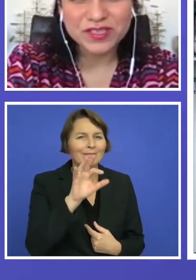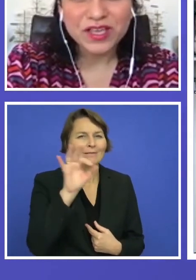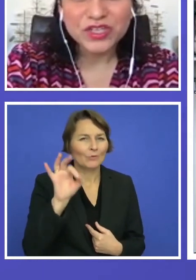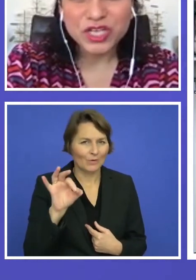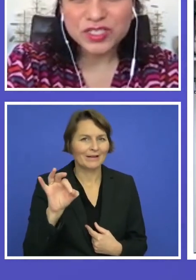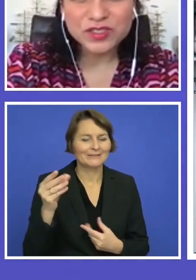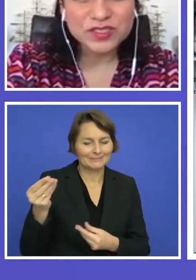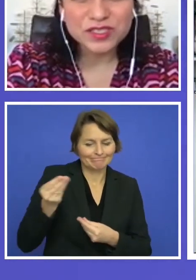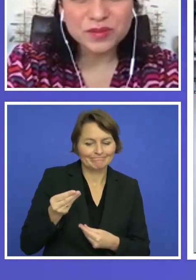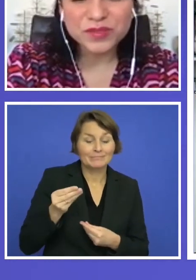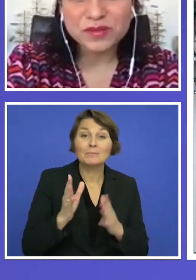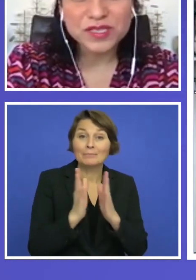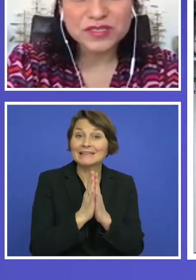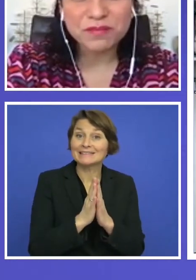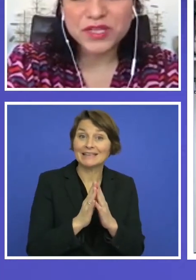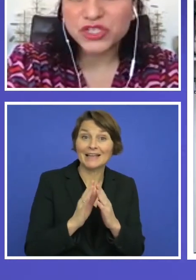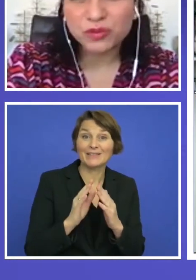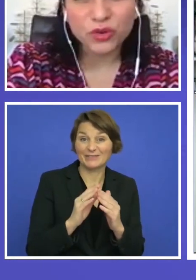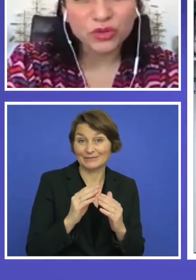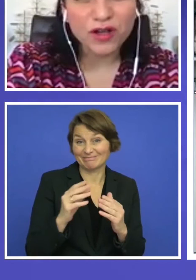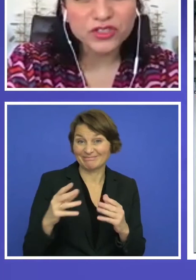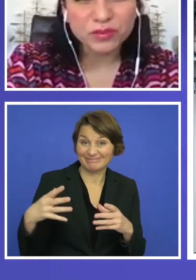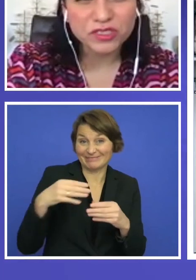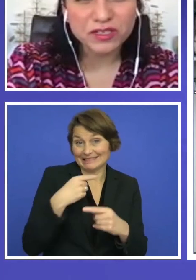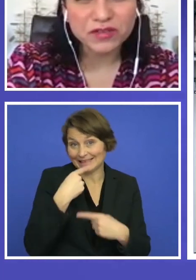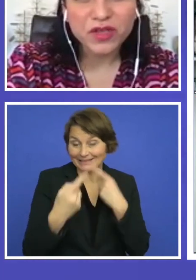message, is changing the system seems as a midterm or